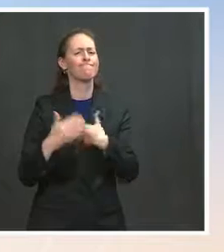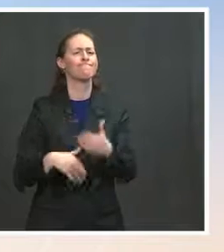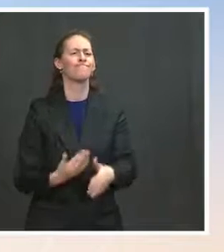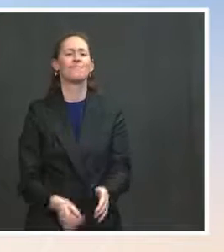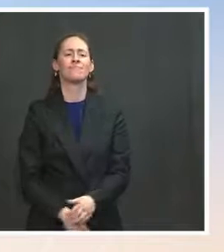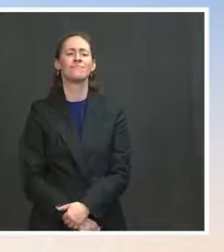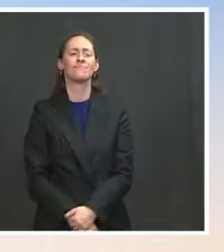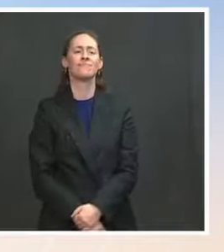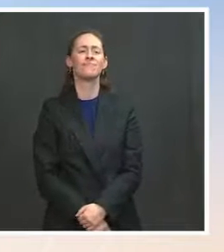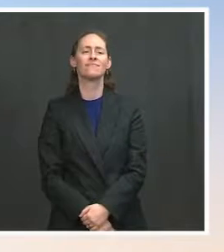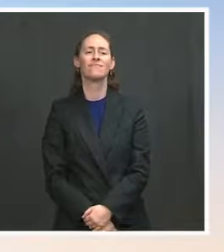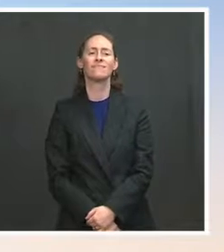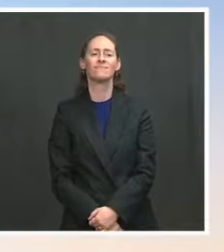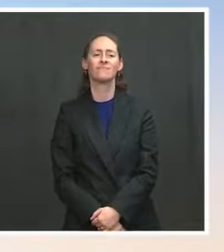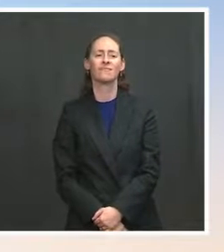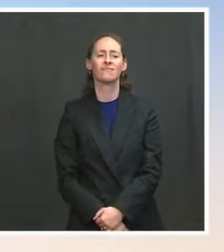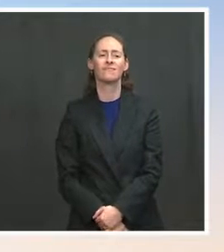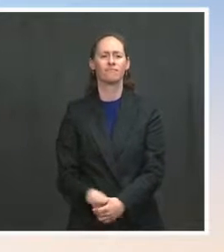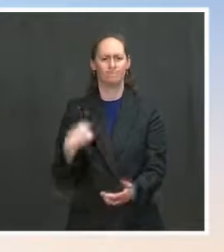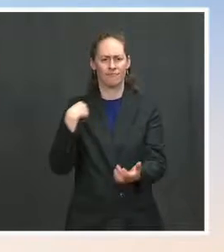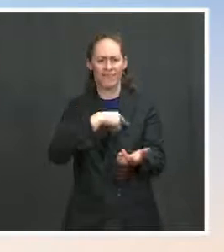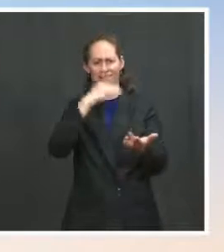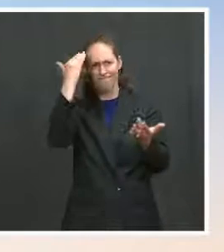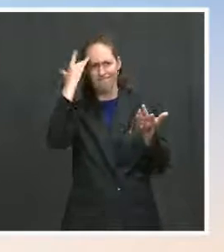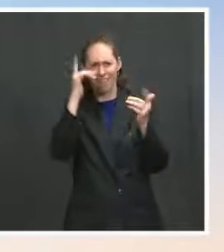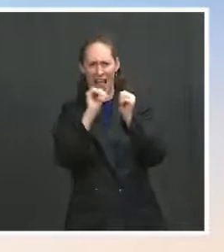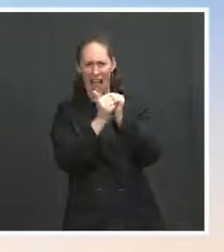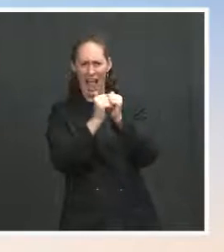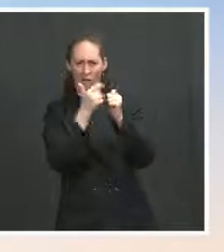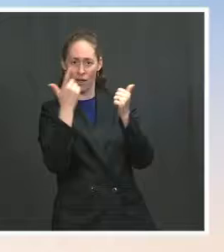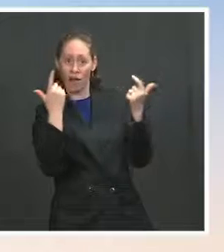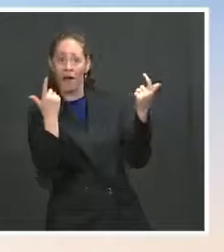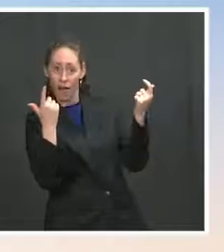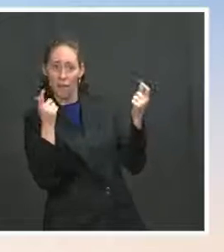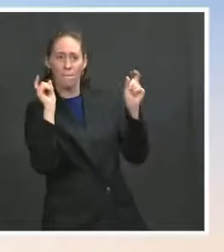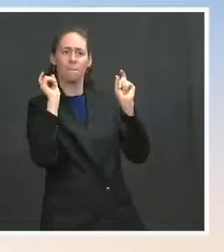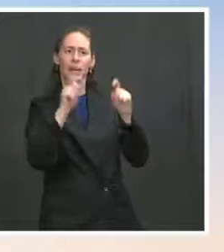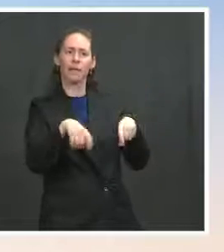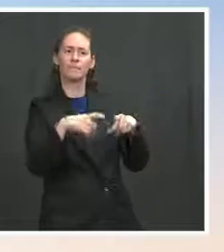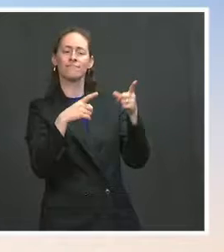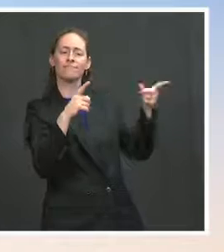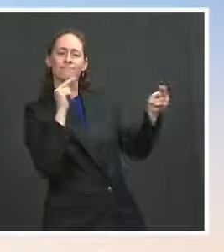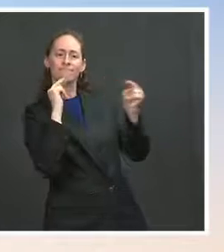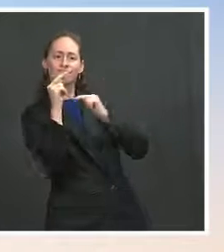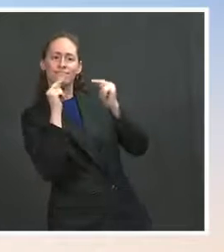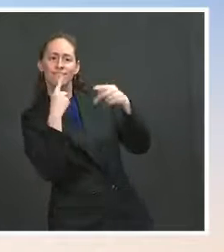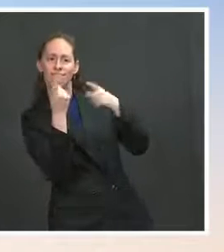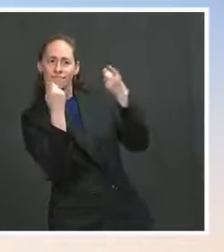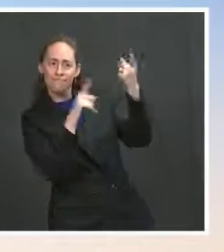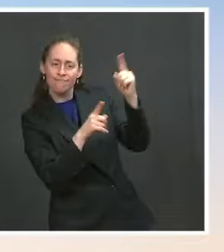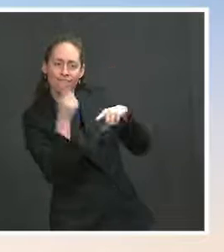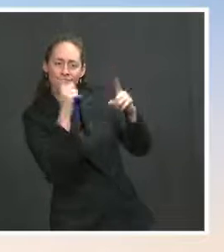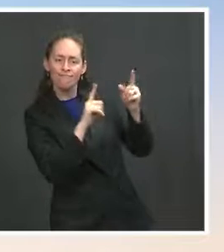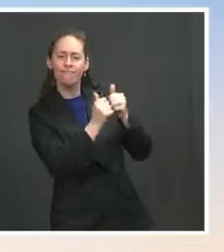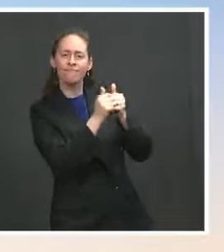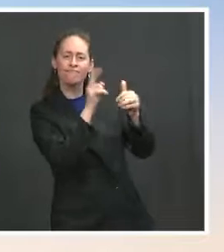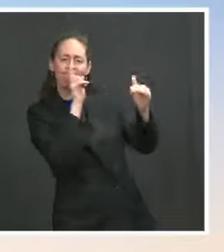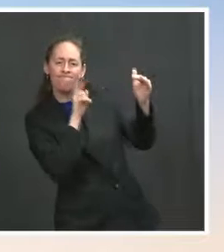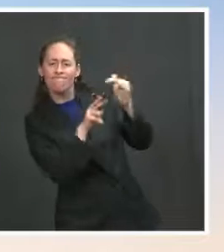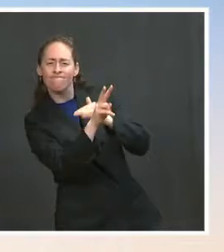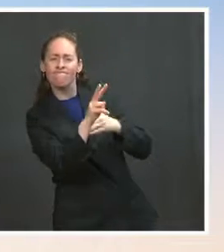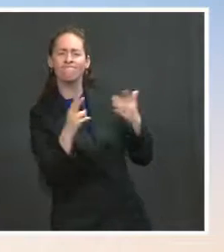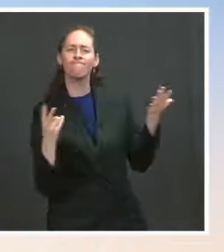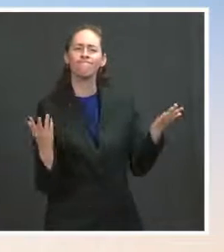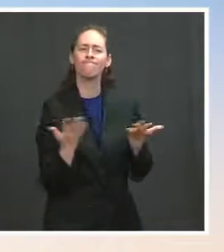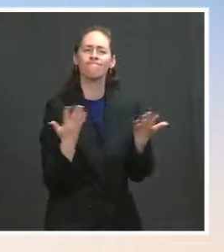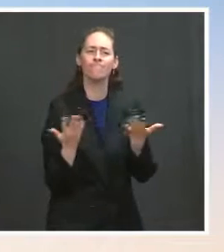get that across the finish line, there needs to be agreement from the negotiators about what the path forward looks like. They've said they're making progress. They've been encouraged by the